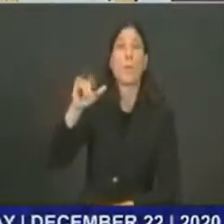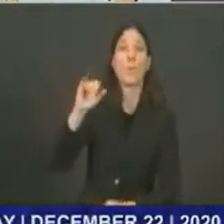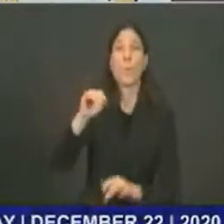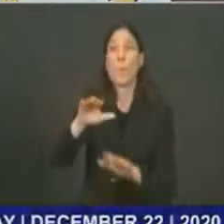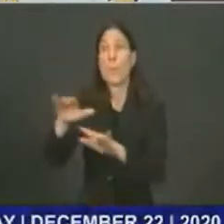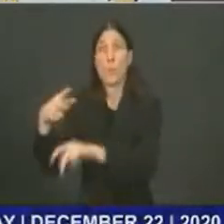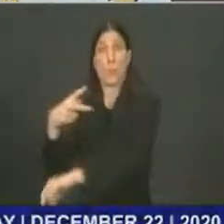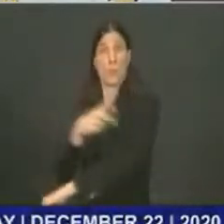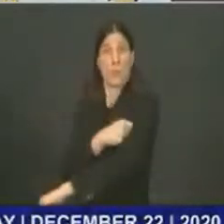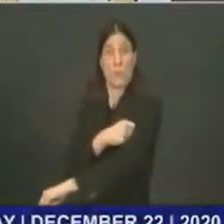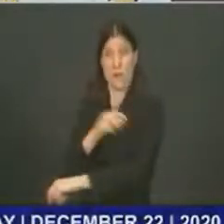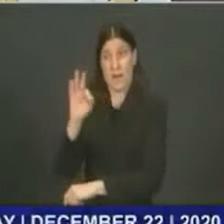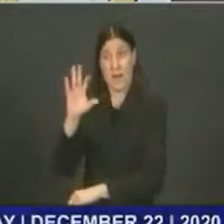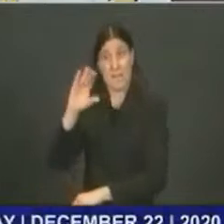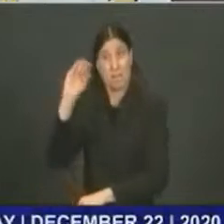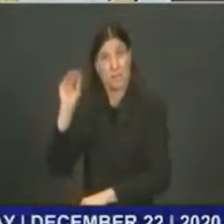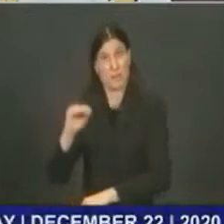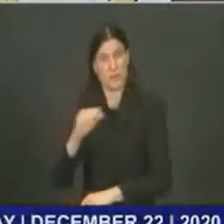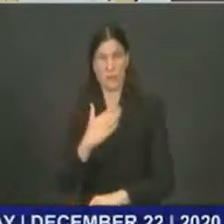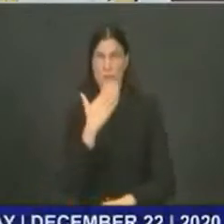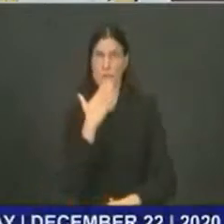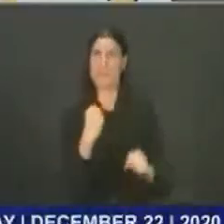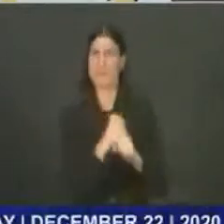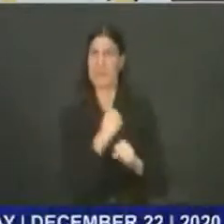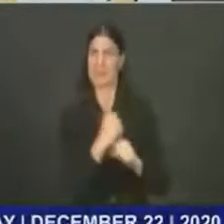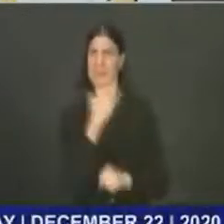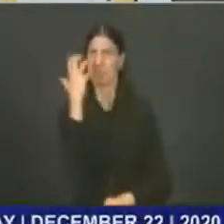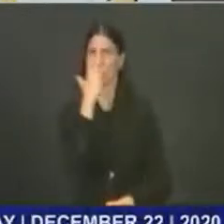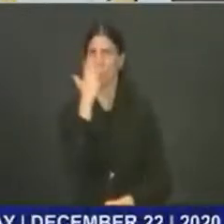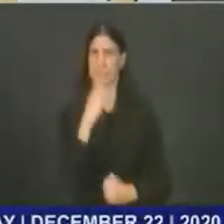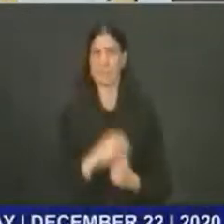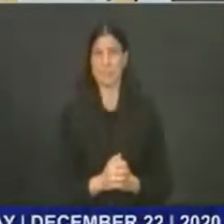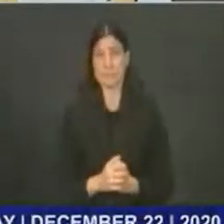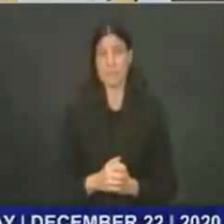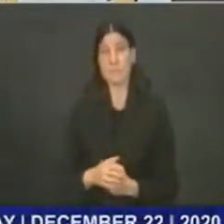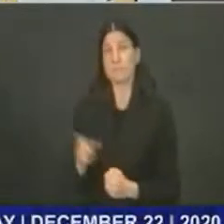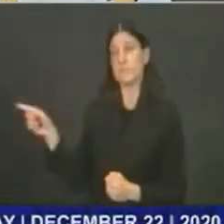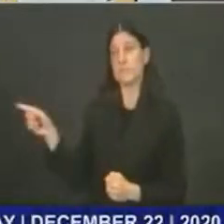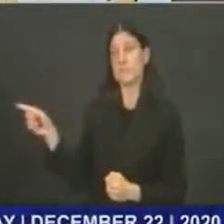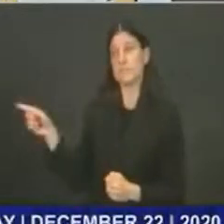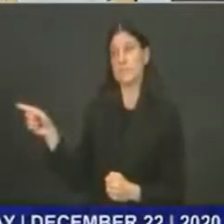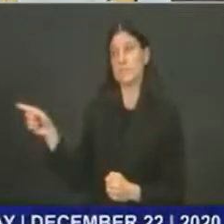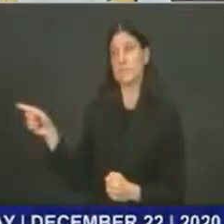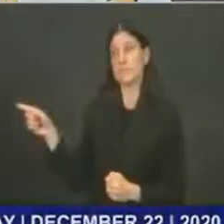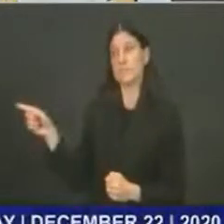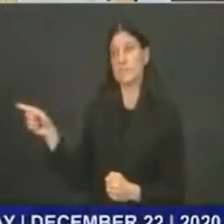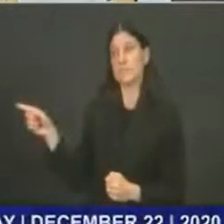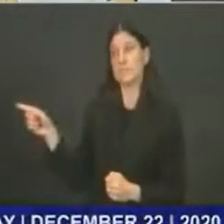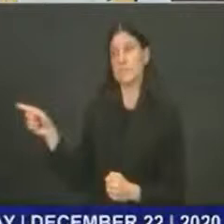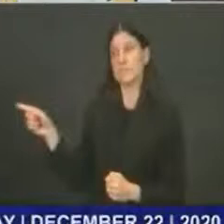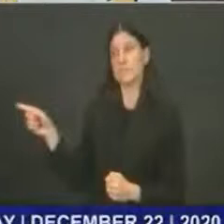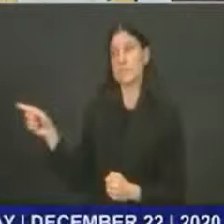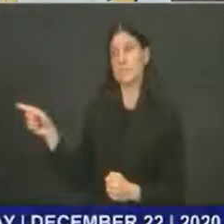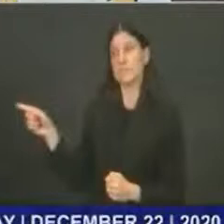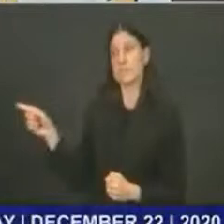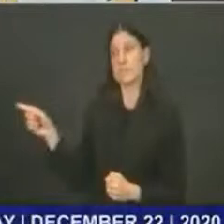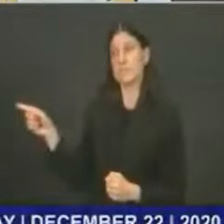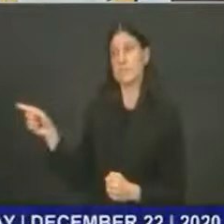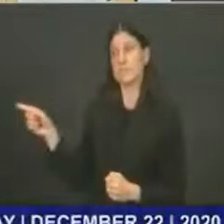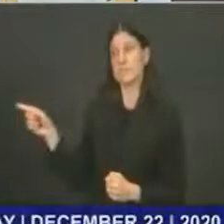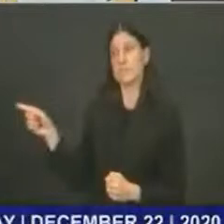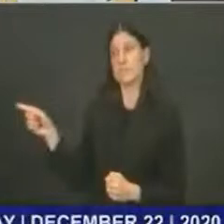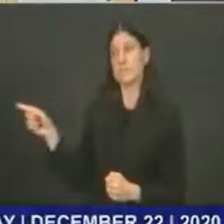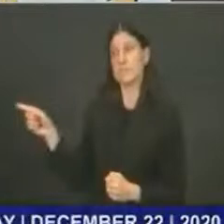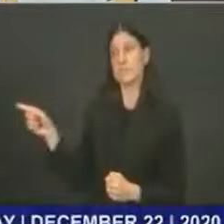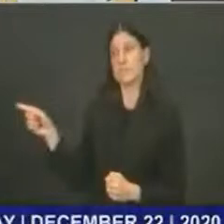COVID-19 vaccine subcommittee. I want to say thank you to all of them for their commitment emergency meetings, reviewing